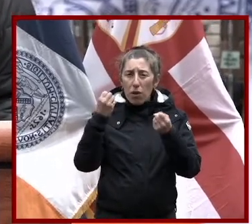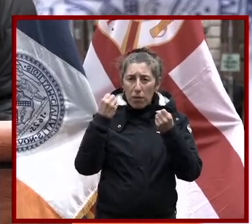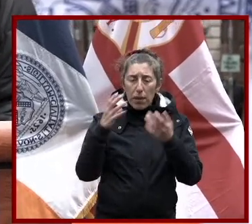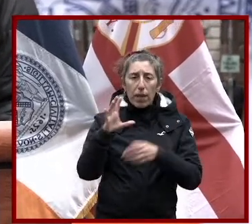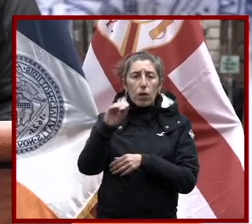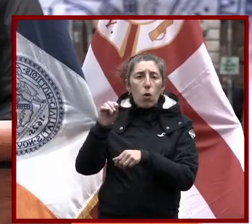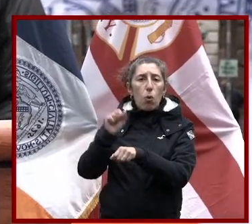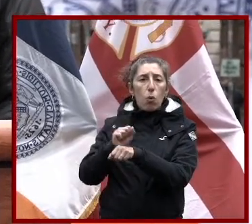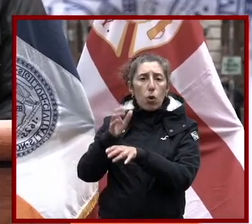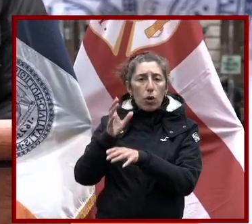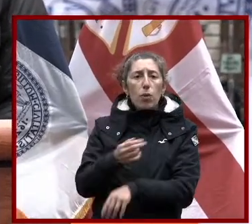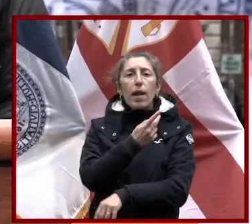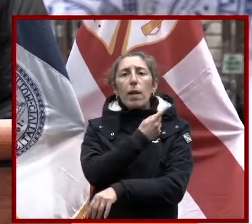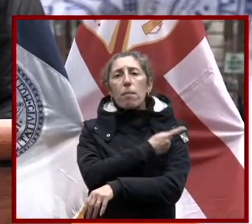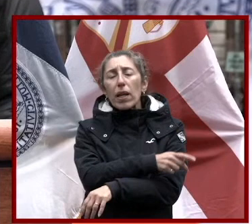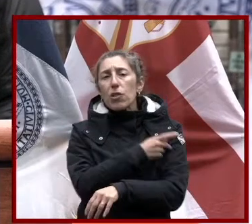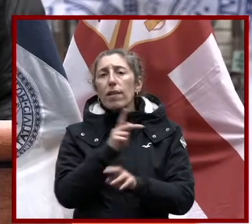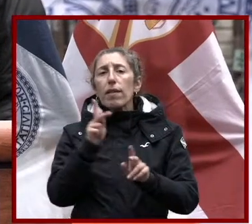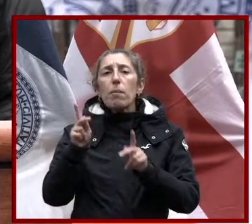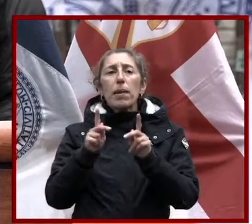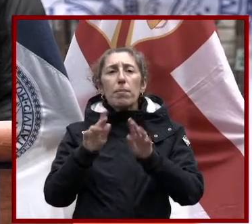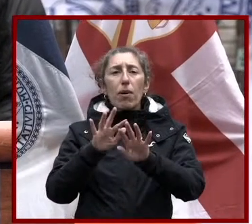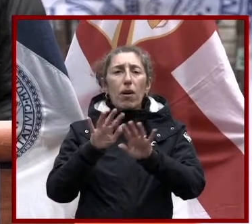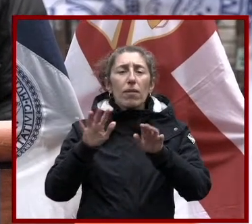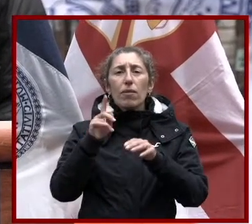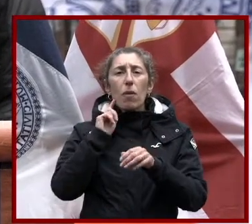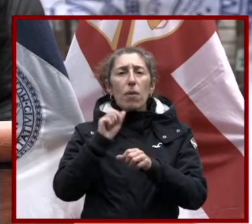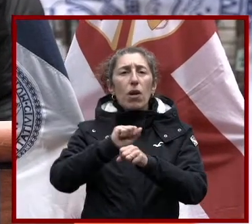against COVID, and after seeing